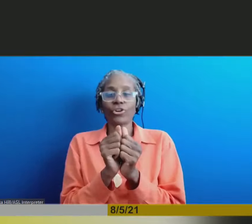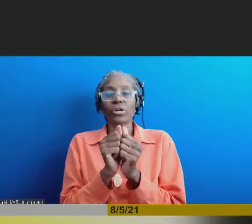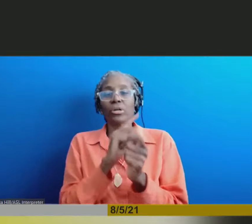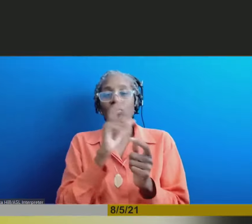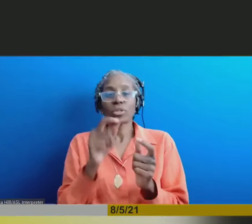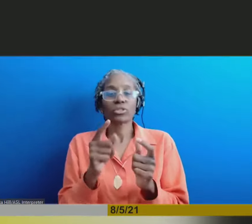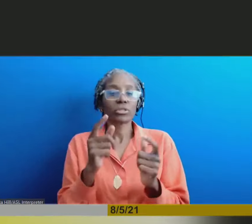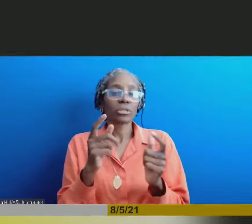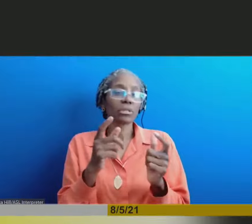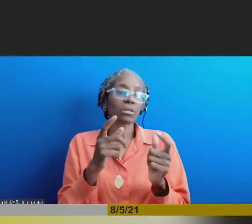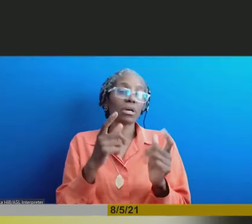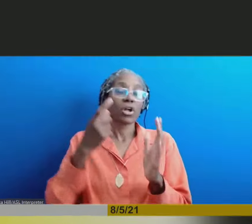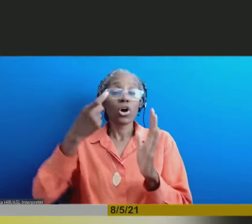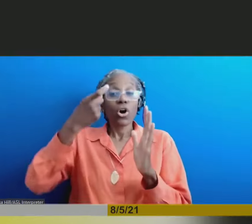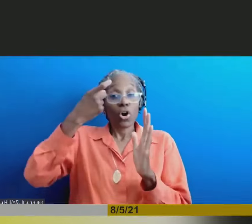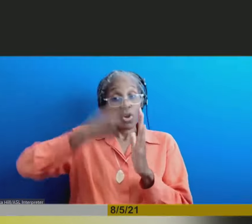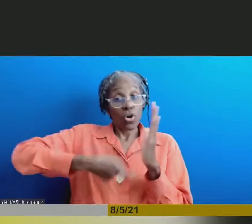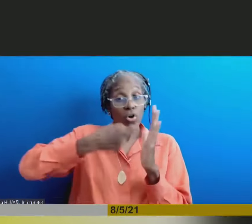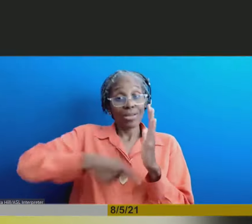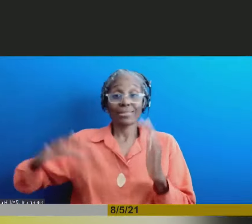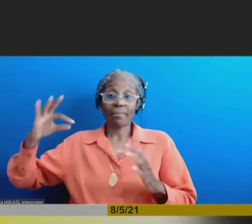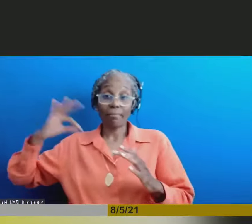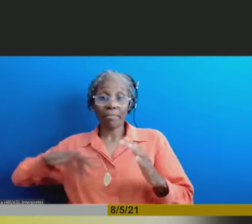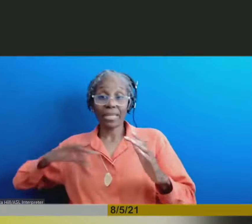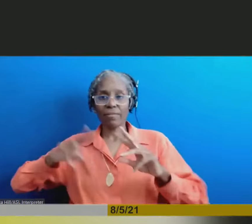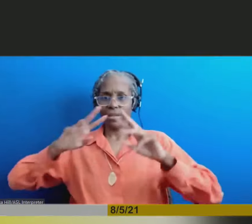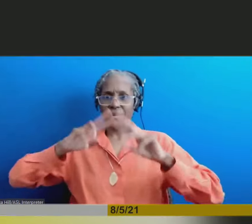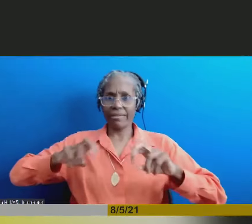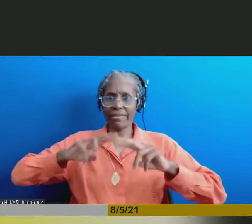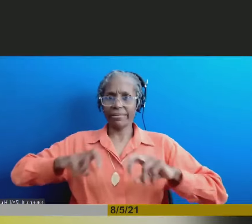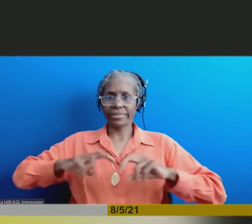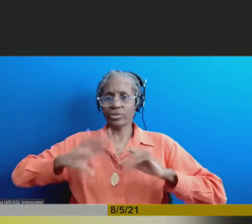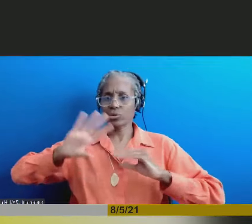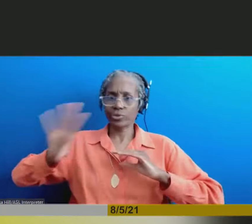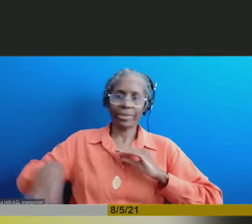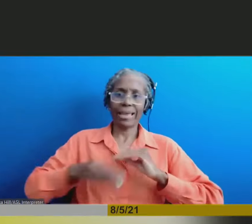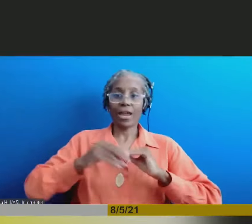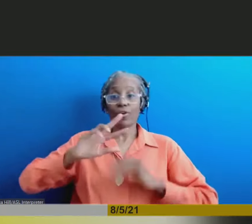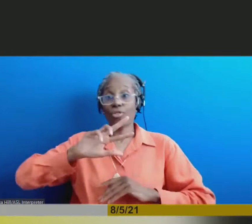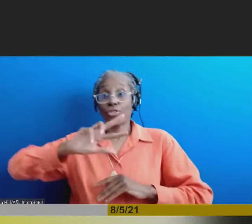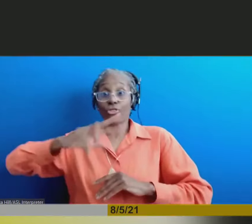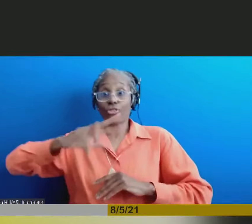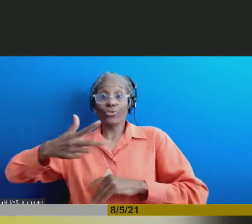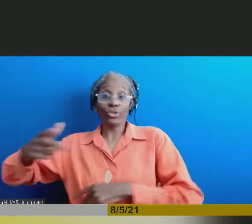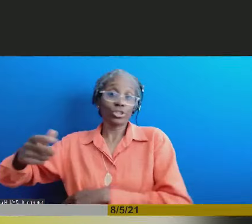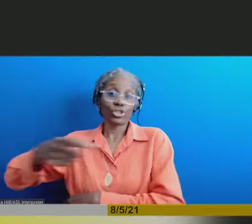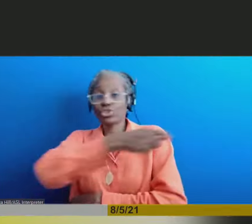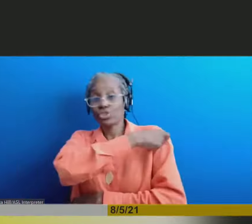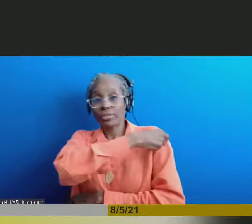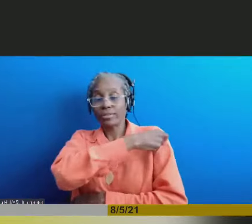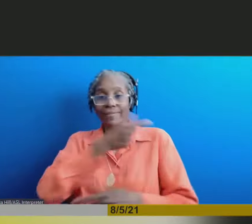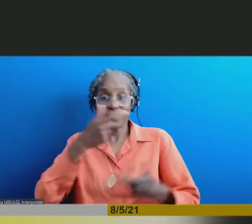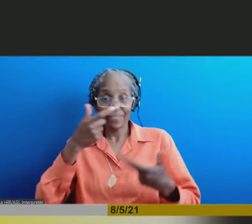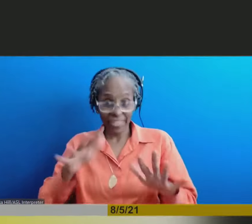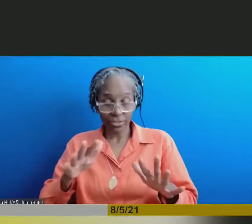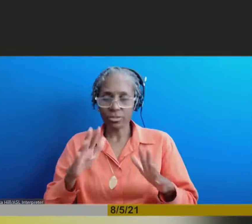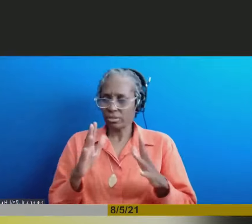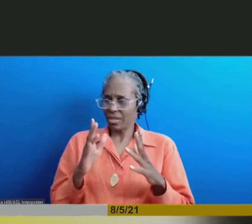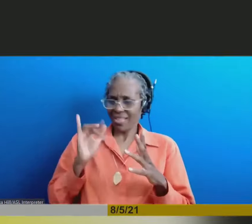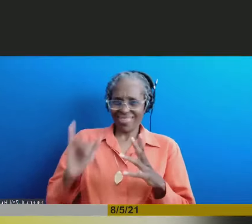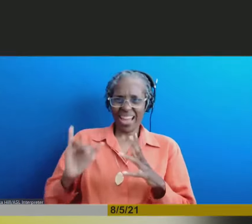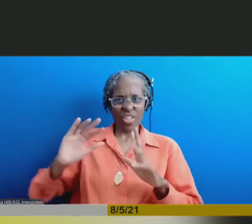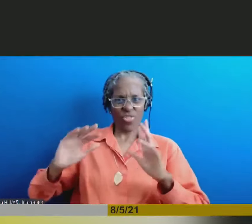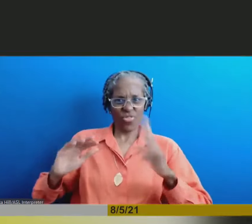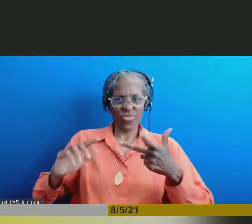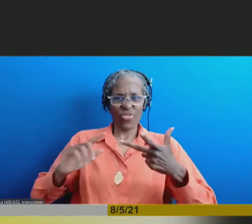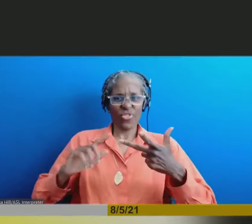the cost benefit analysis for those who might want to get a supplemental shot if they're already fully vaccinated? How effective is